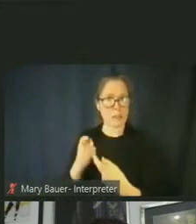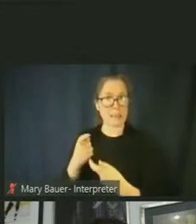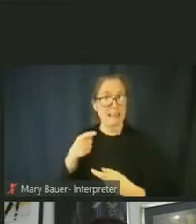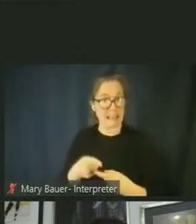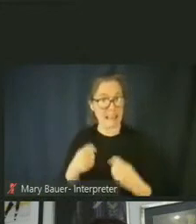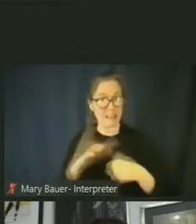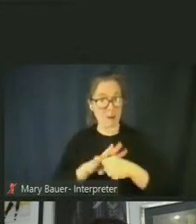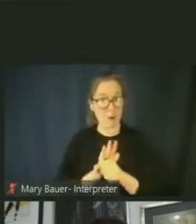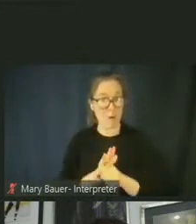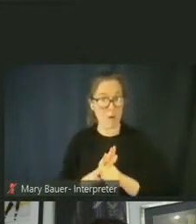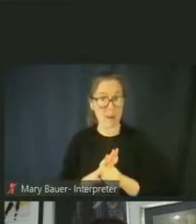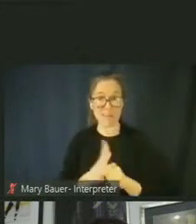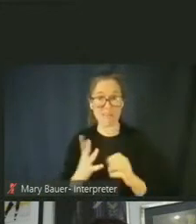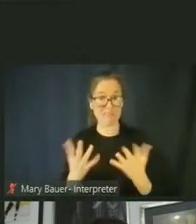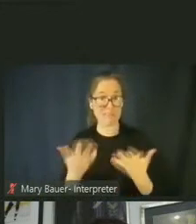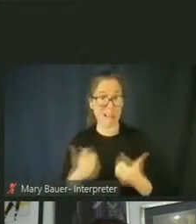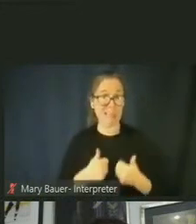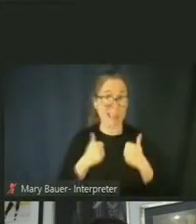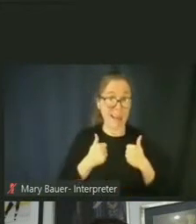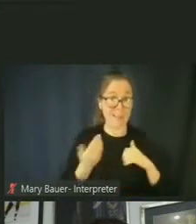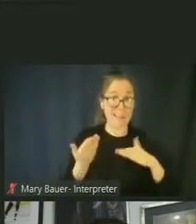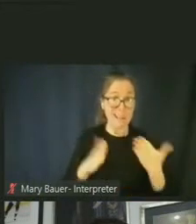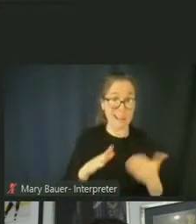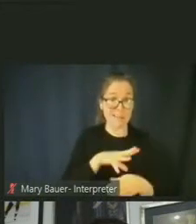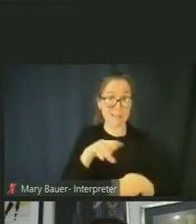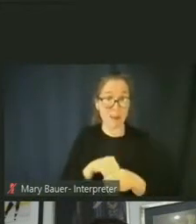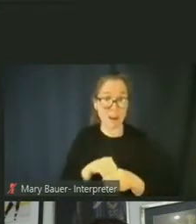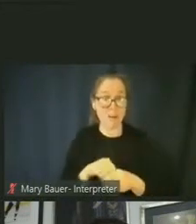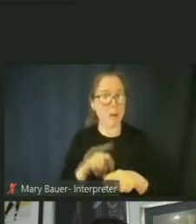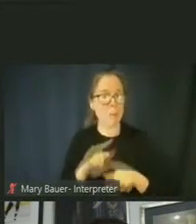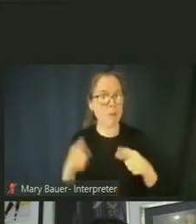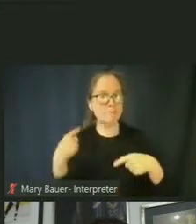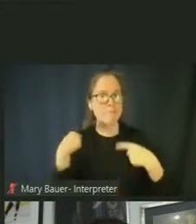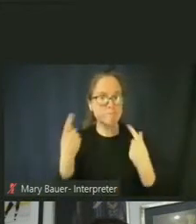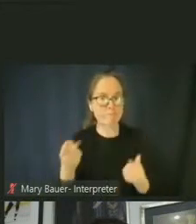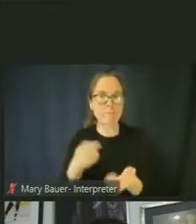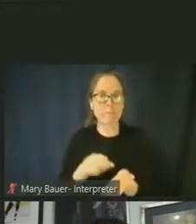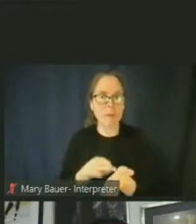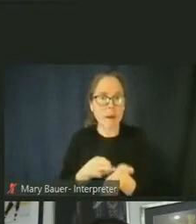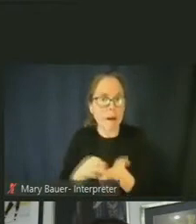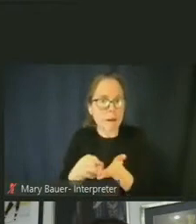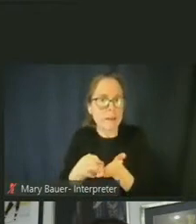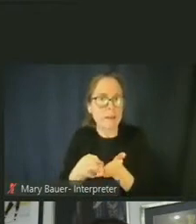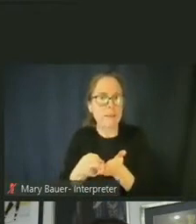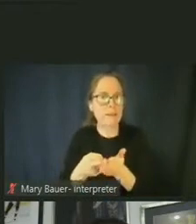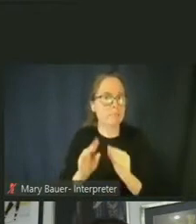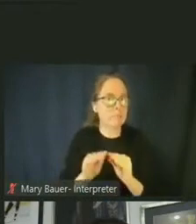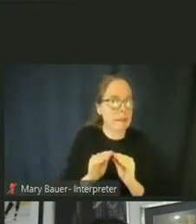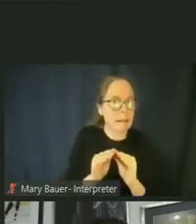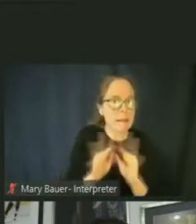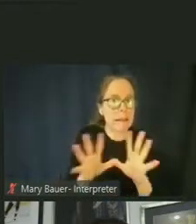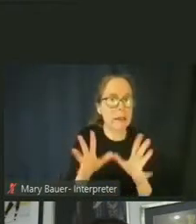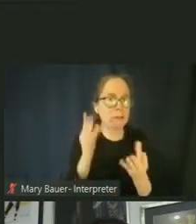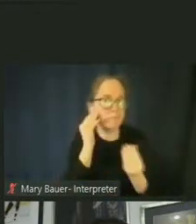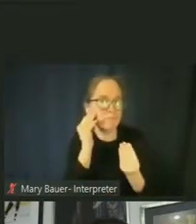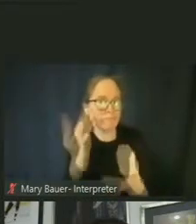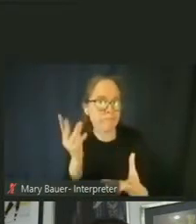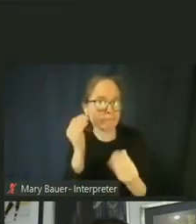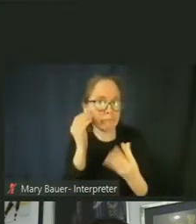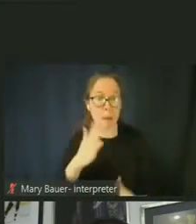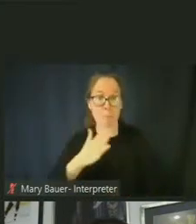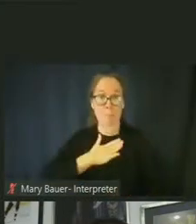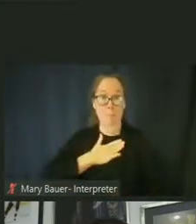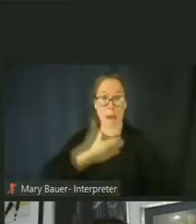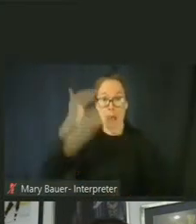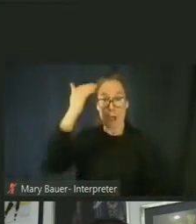issue. But what I will say is that the transparency and the information that has been shared, and with my knowledge as a Black woman